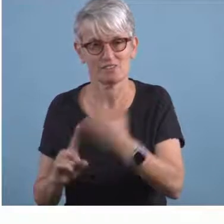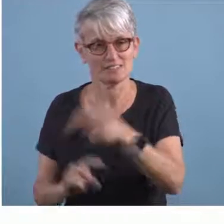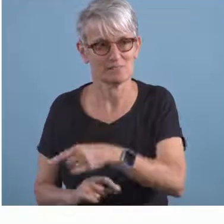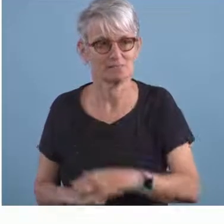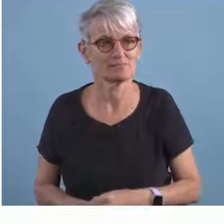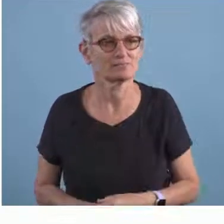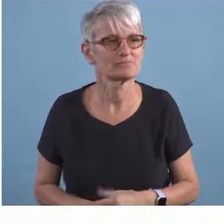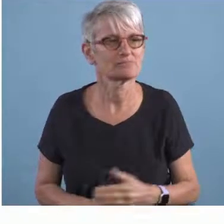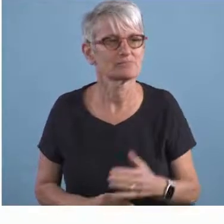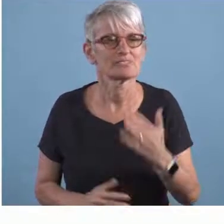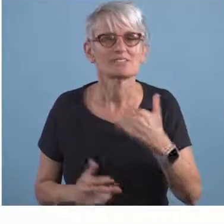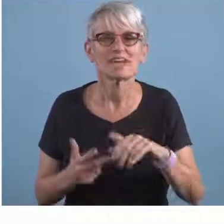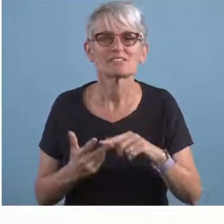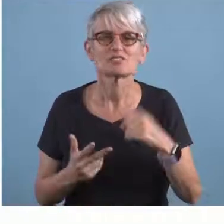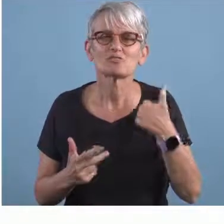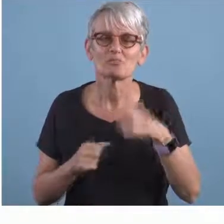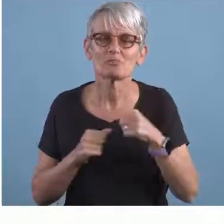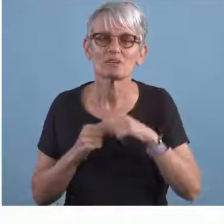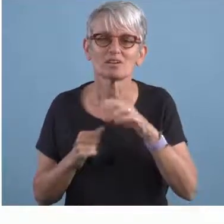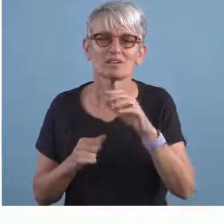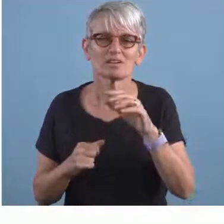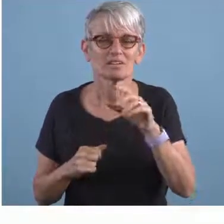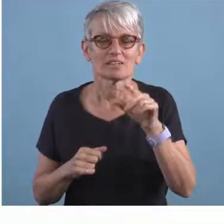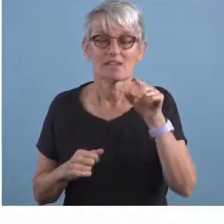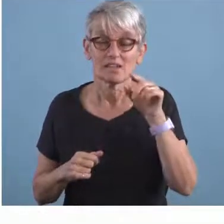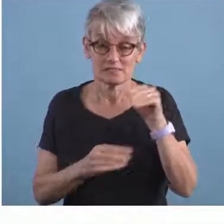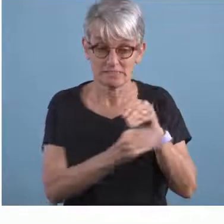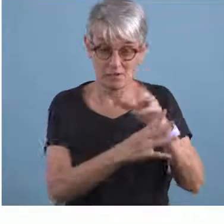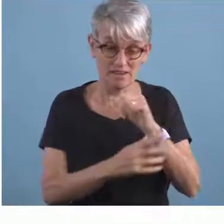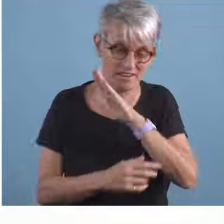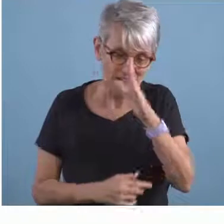The next myth, telepractice is never as good as in-person sessions.